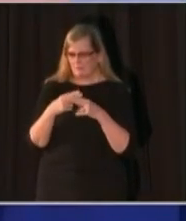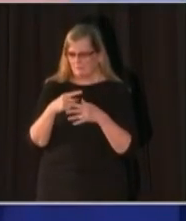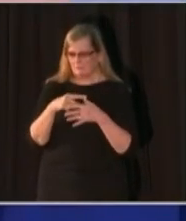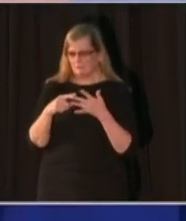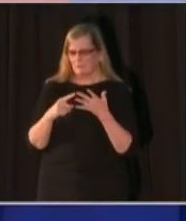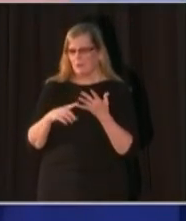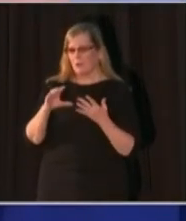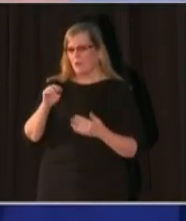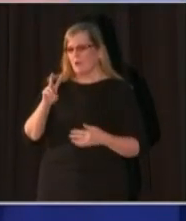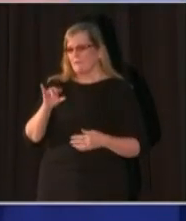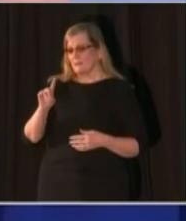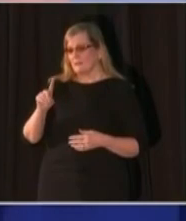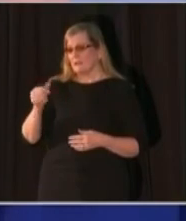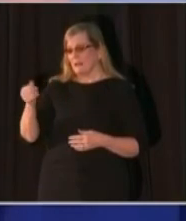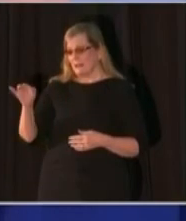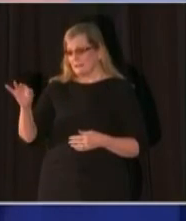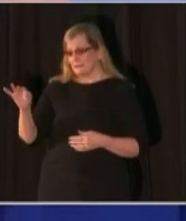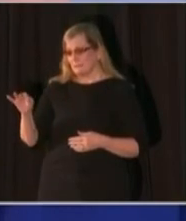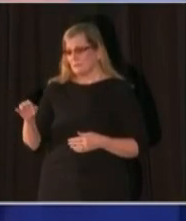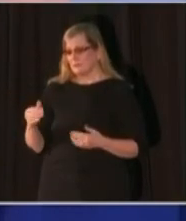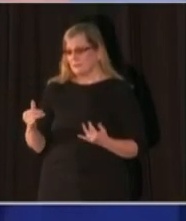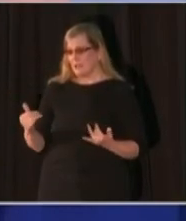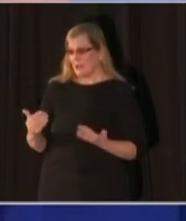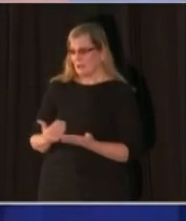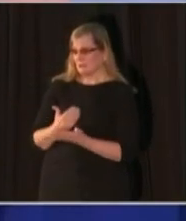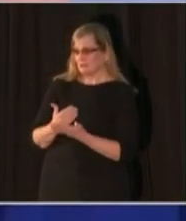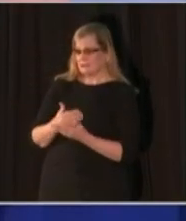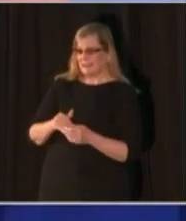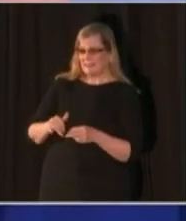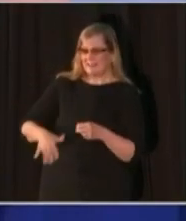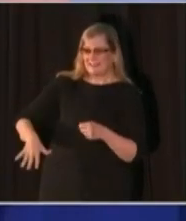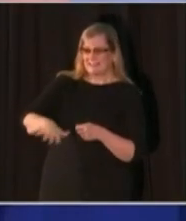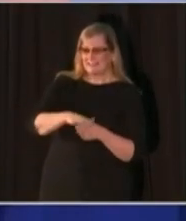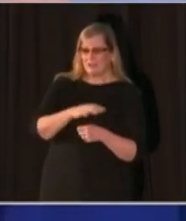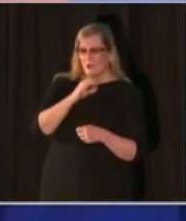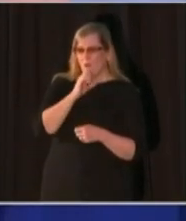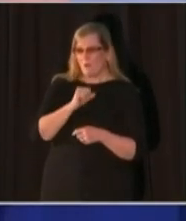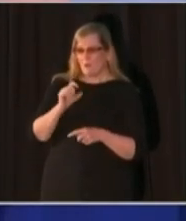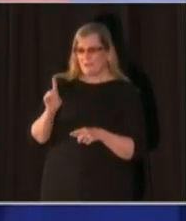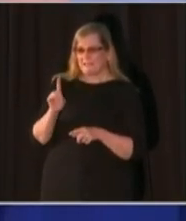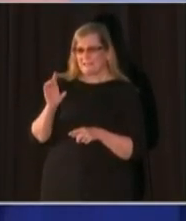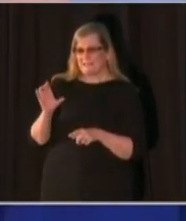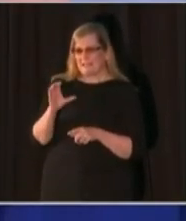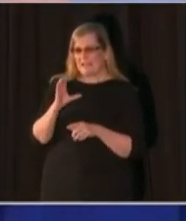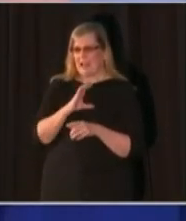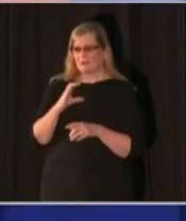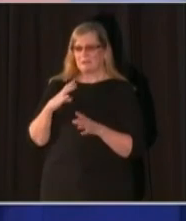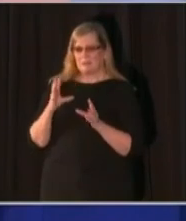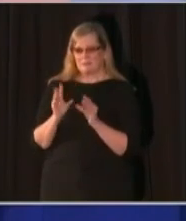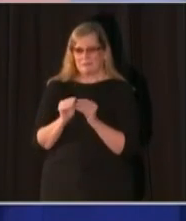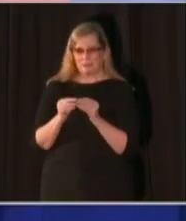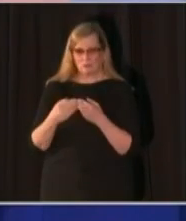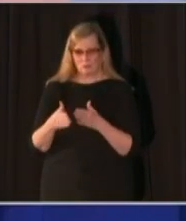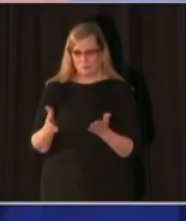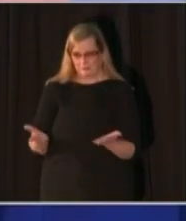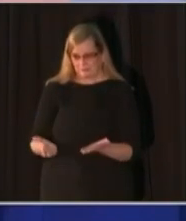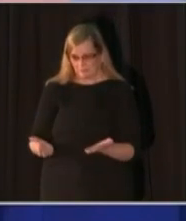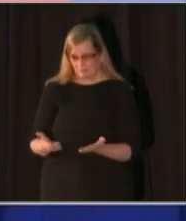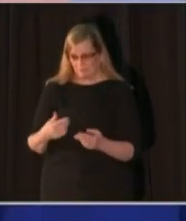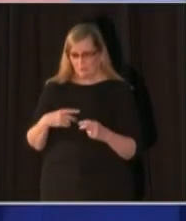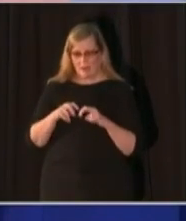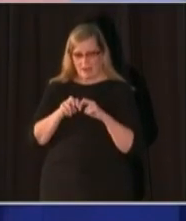We are in the old council chambers in one of the district's buildings, and I am joined by members of my